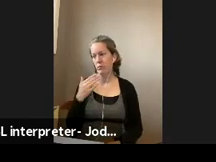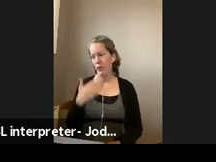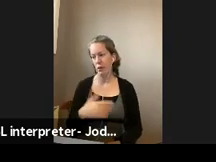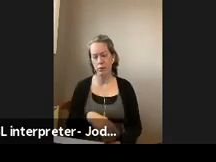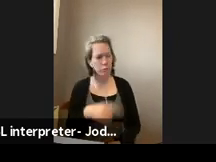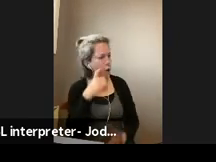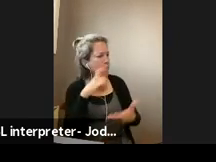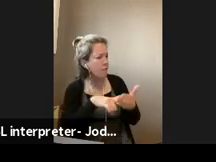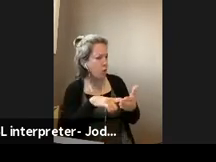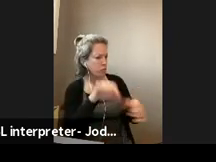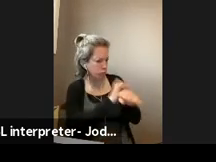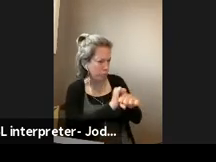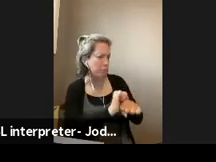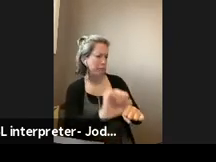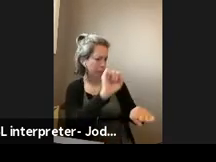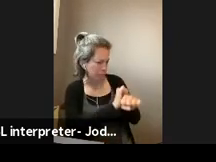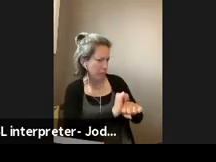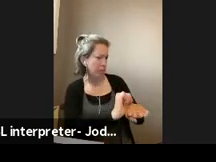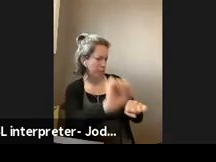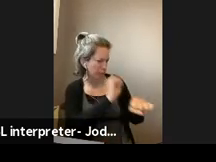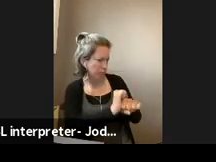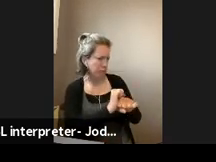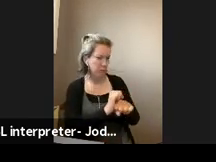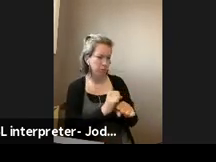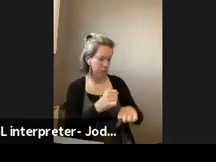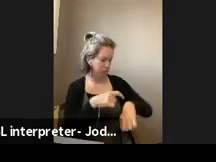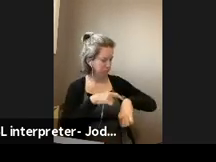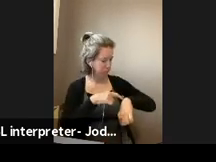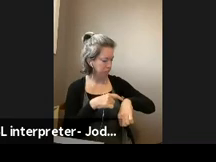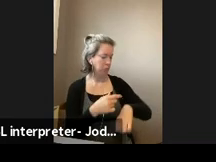it's quite late here. I'll give you a ride home. Wink.